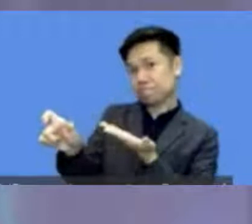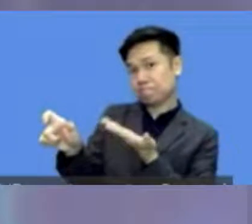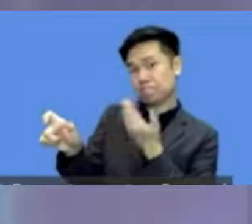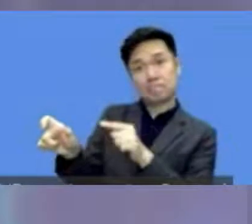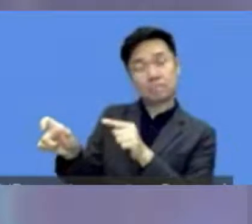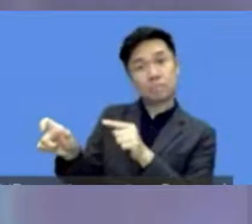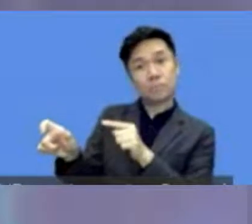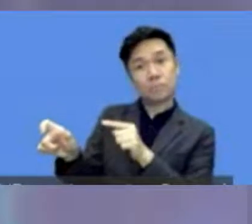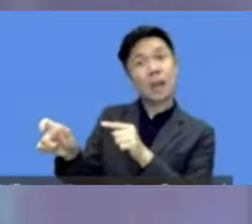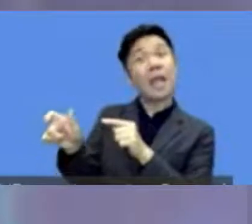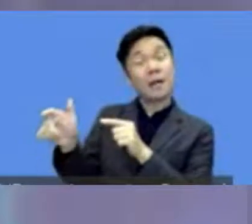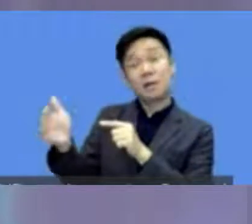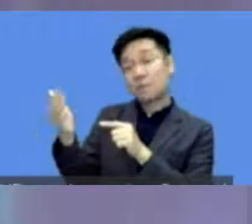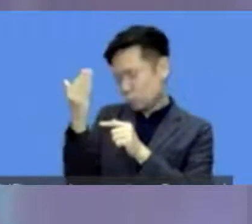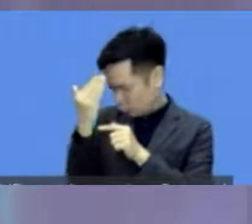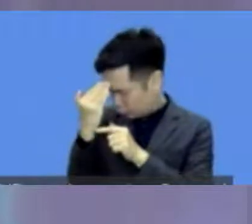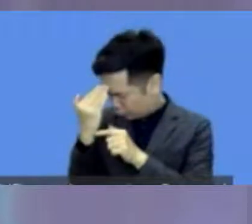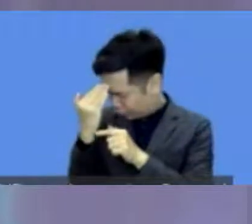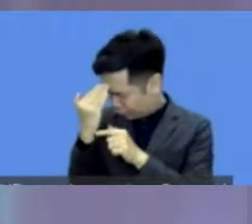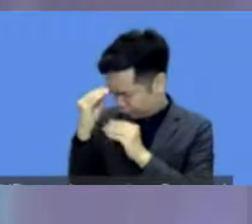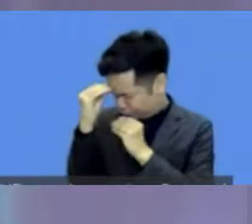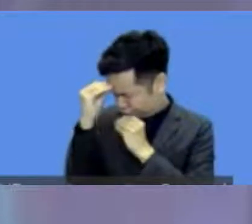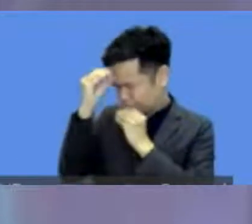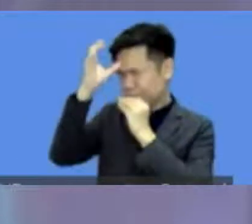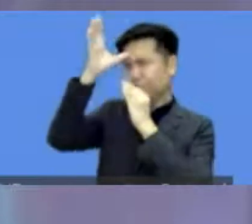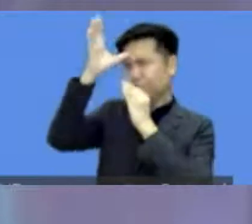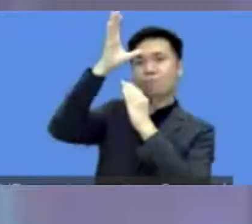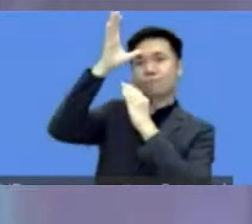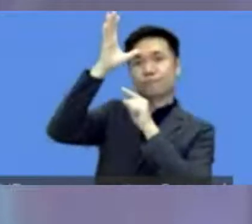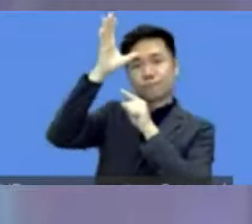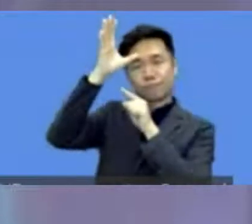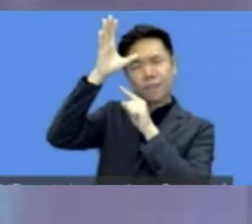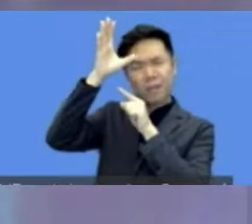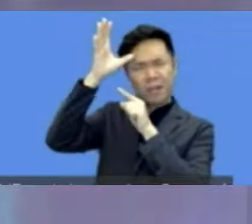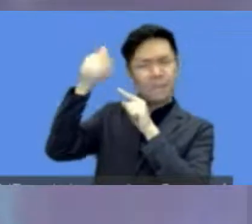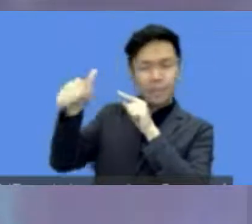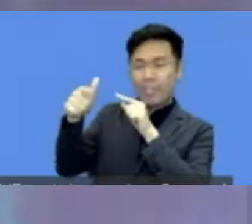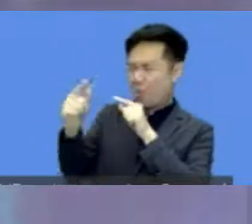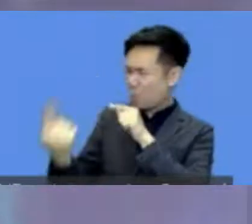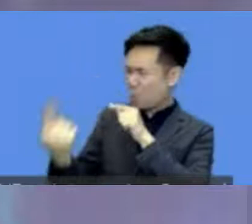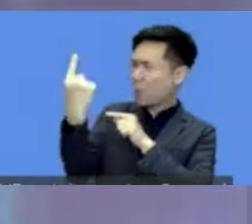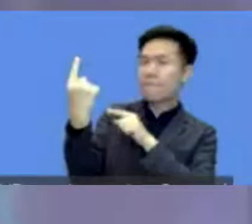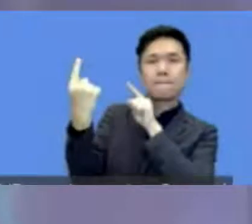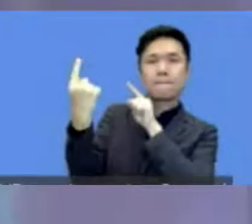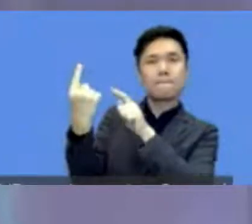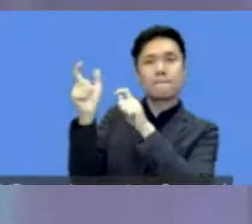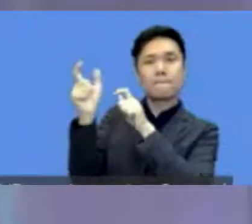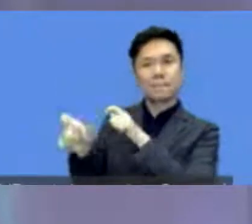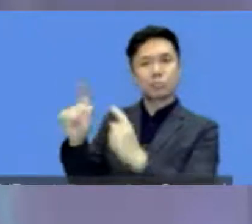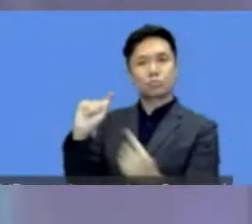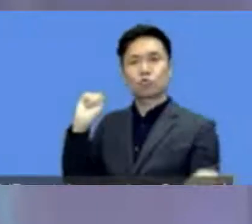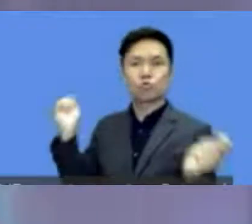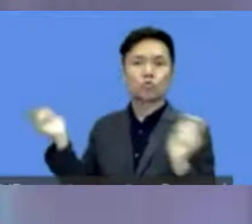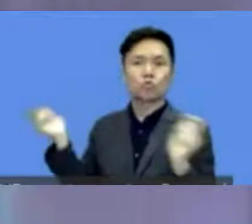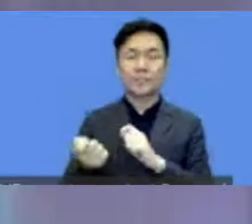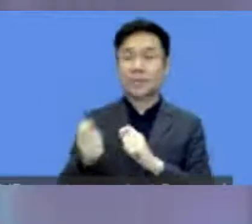a little bit more digital literacy, more information. And it's about one community person who impels a change and the community will